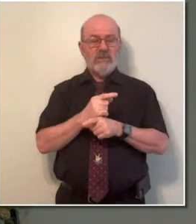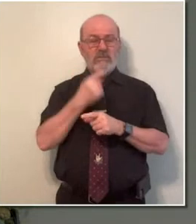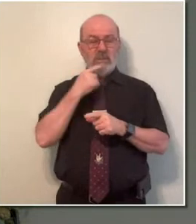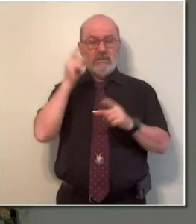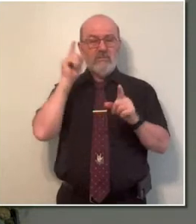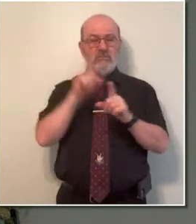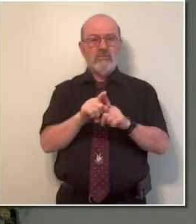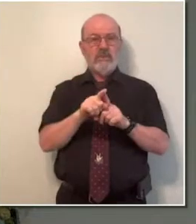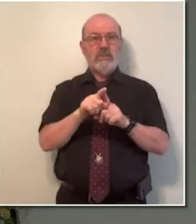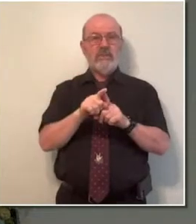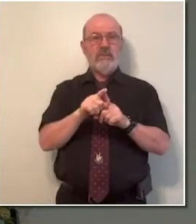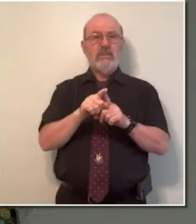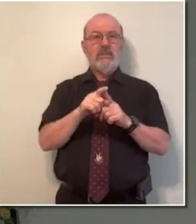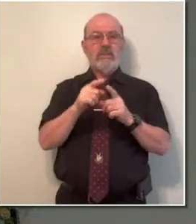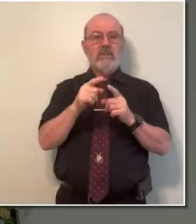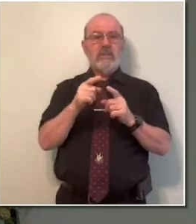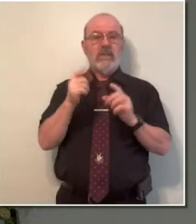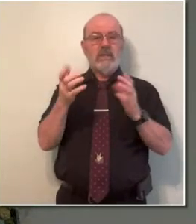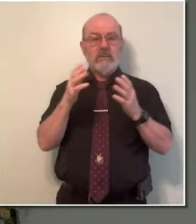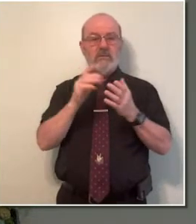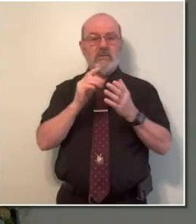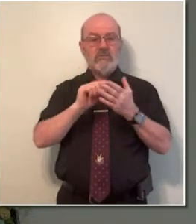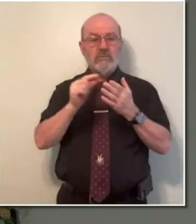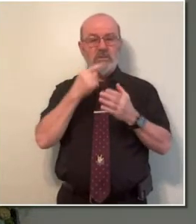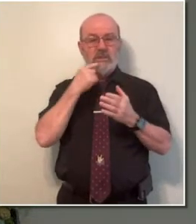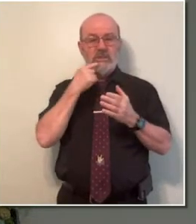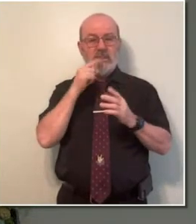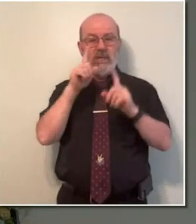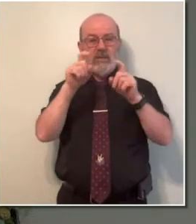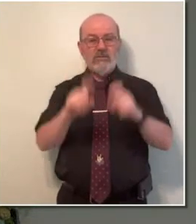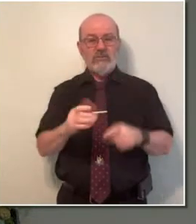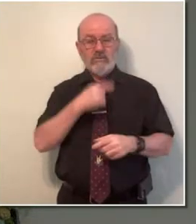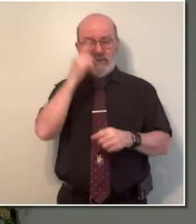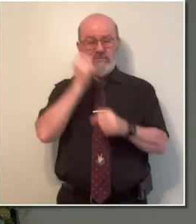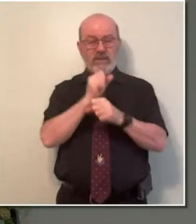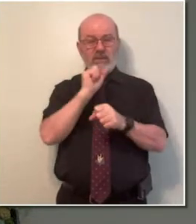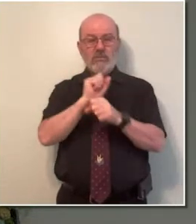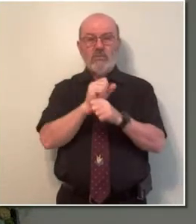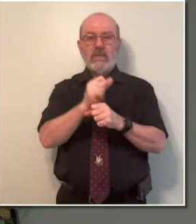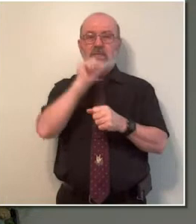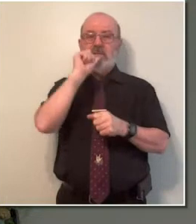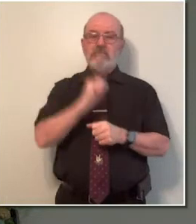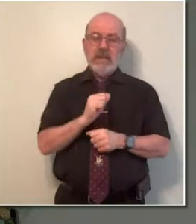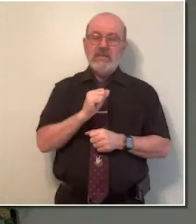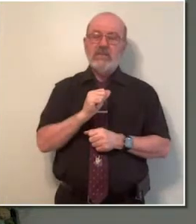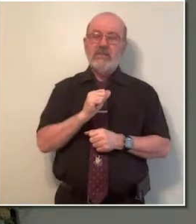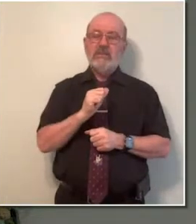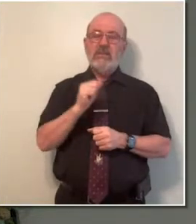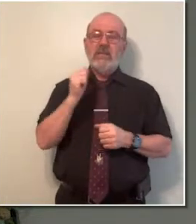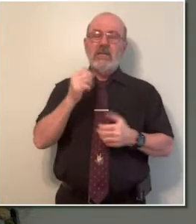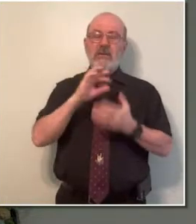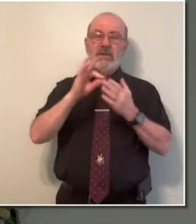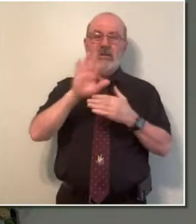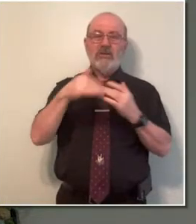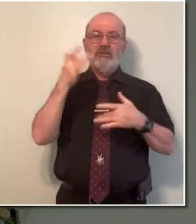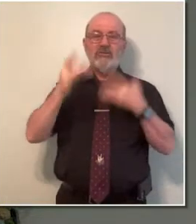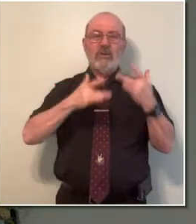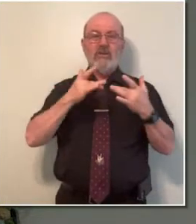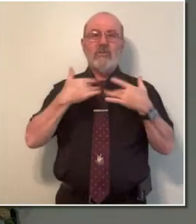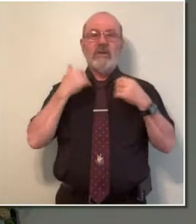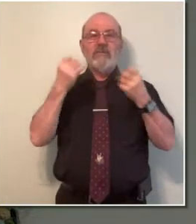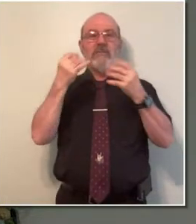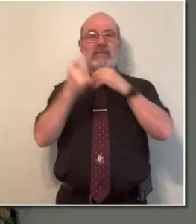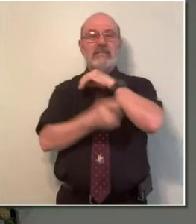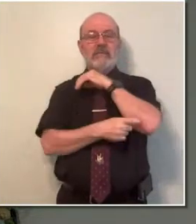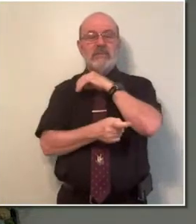parroting what the scripture says about how the trying of our faith worketh patience and how we can count it all joy when we fall into diverse temptations. You